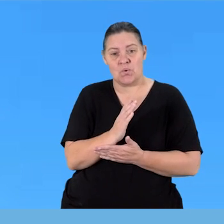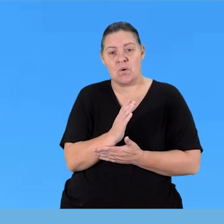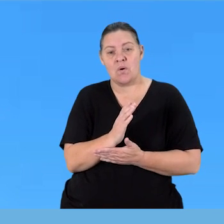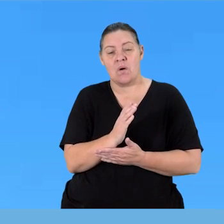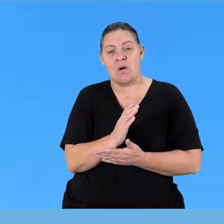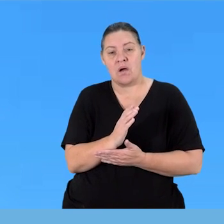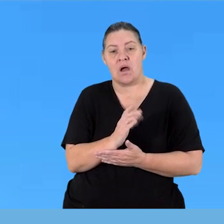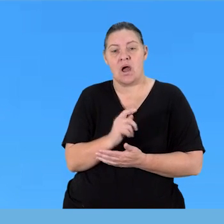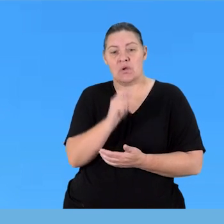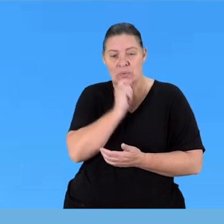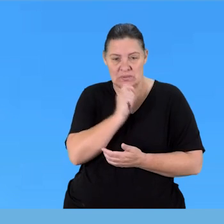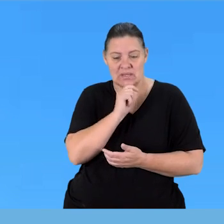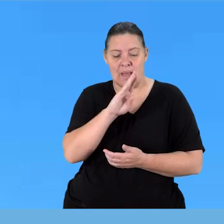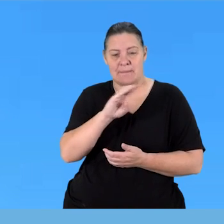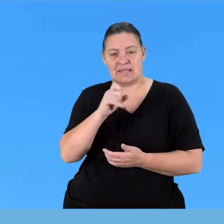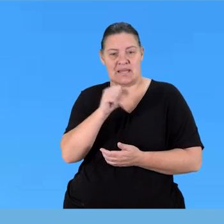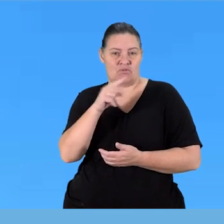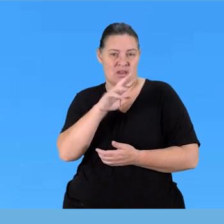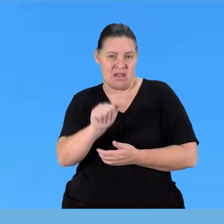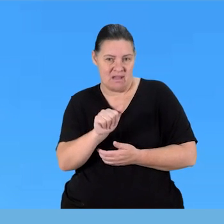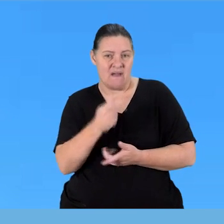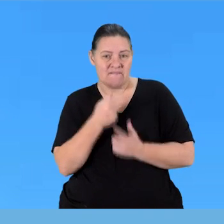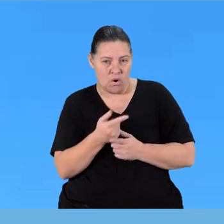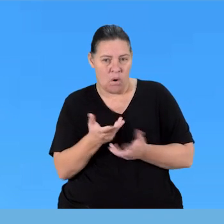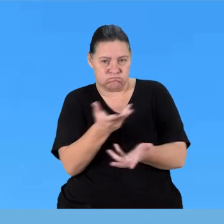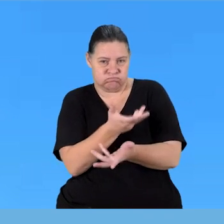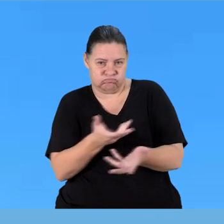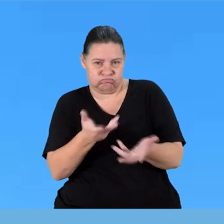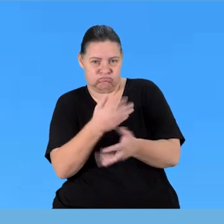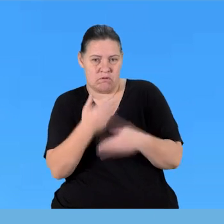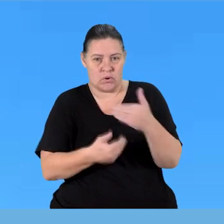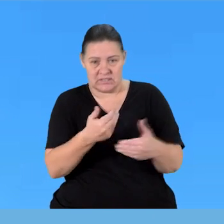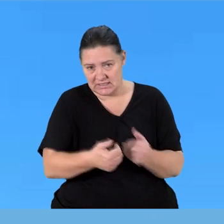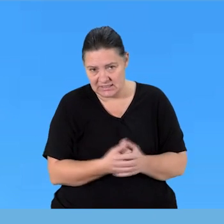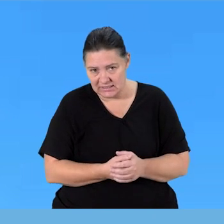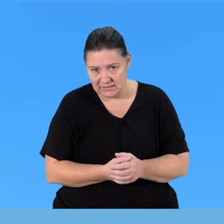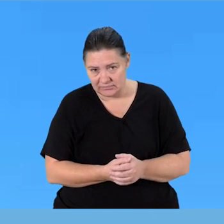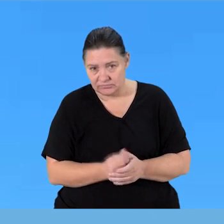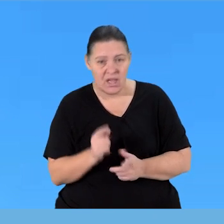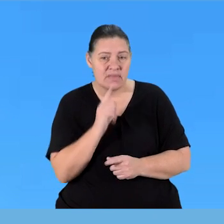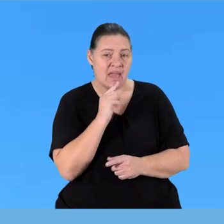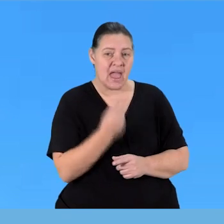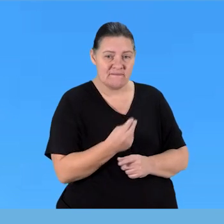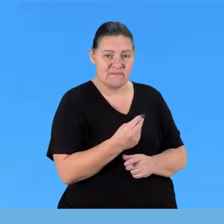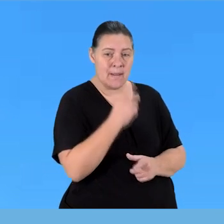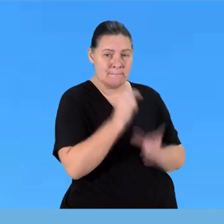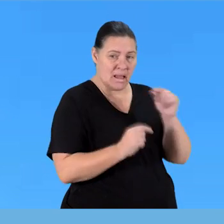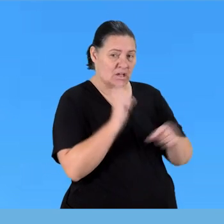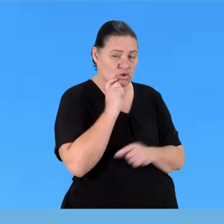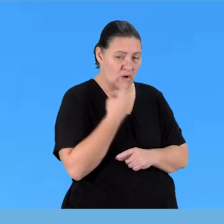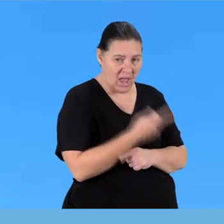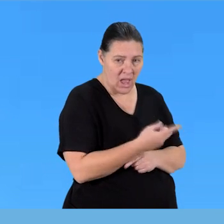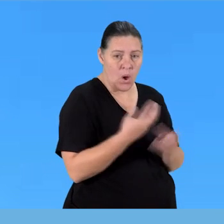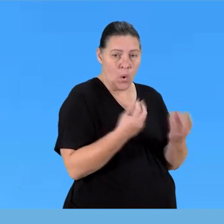reaction by making use of the bacteria for the fermentation process. Now, so basically, they are taking that